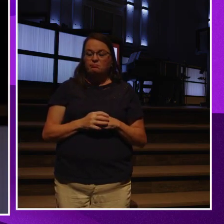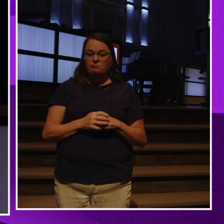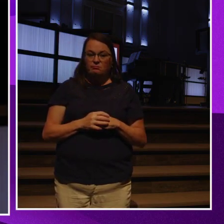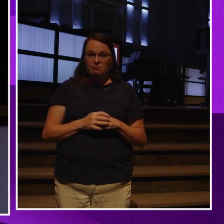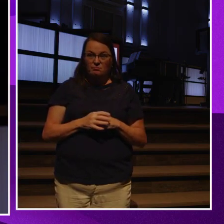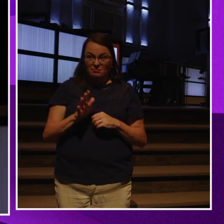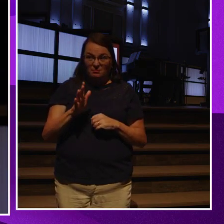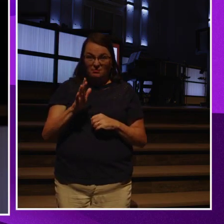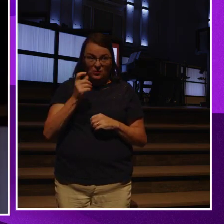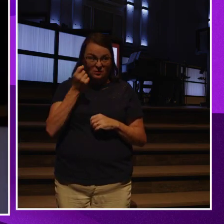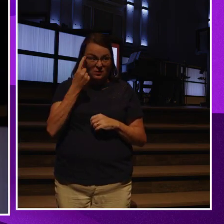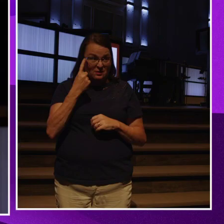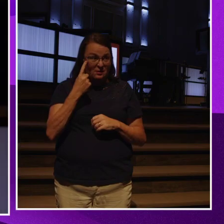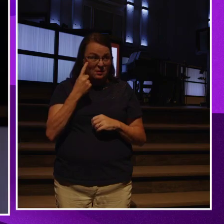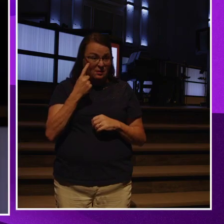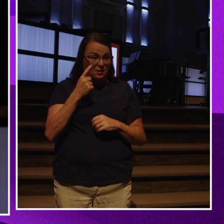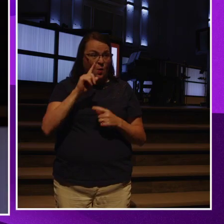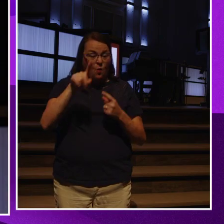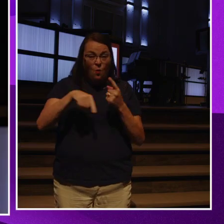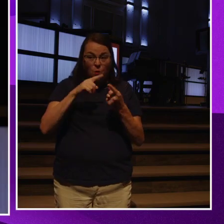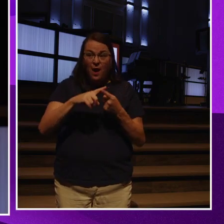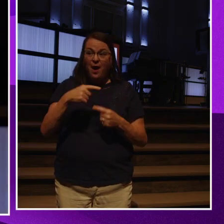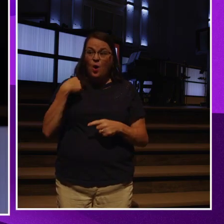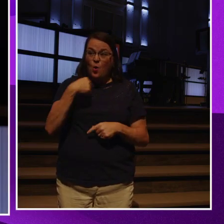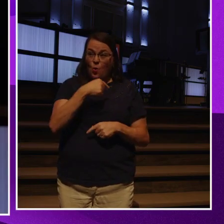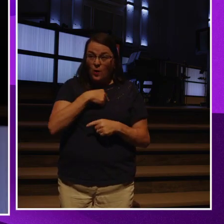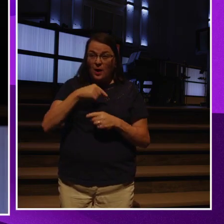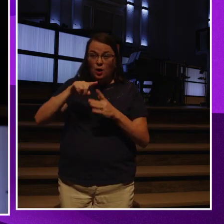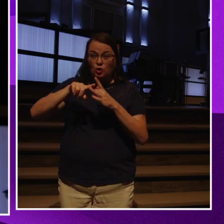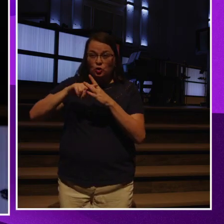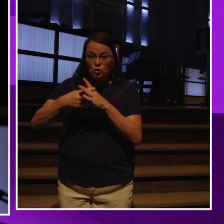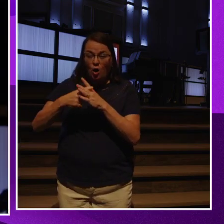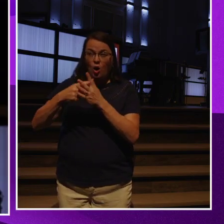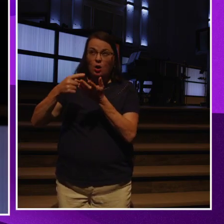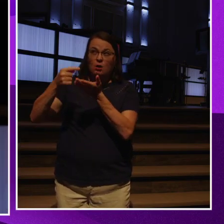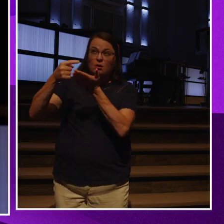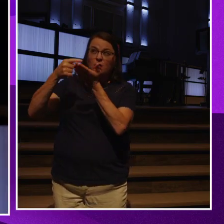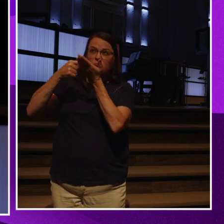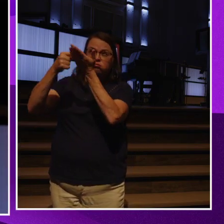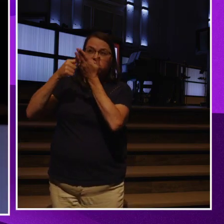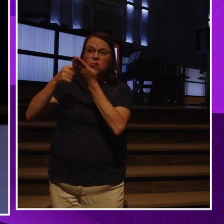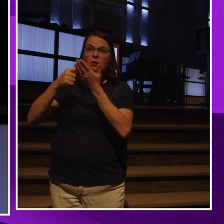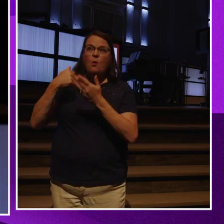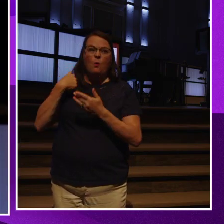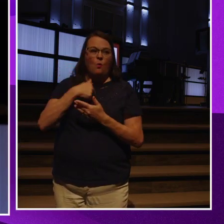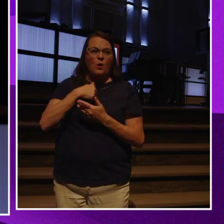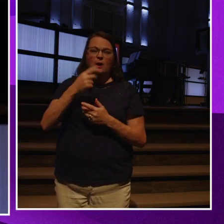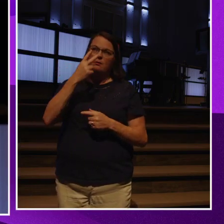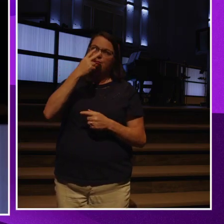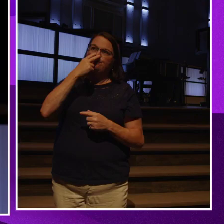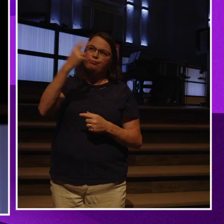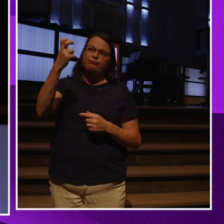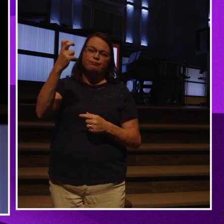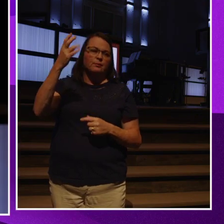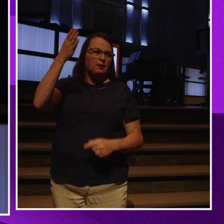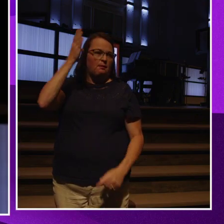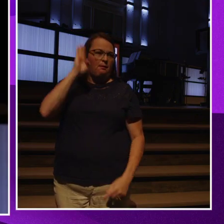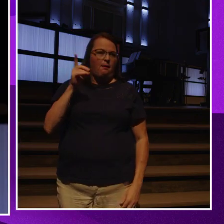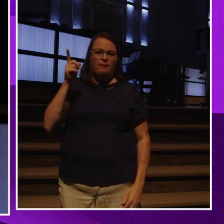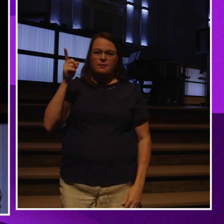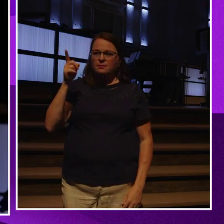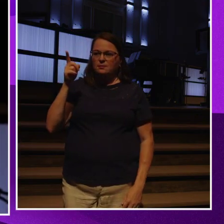Did you hear me? When we begin to be disputers, we're doubting God. And we